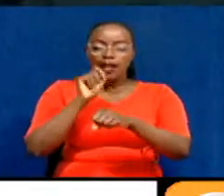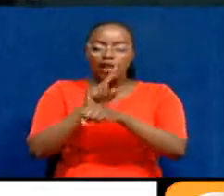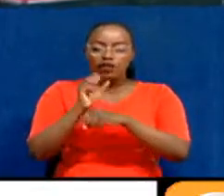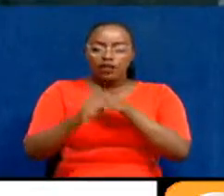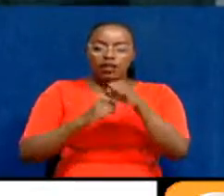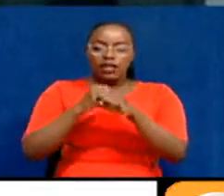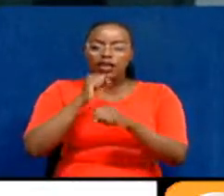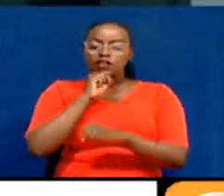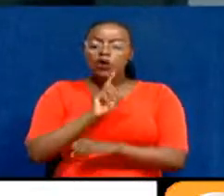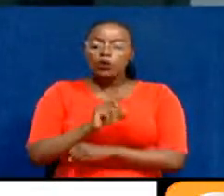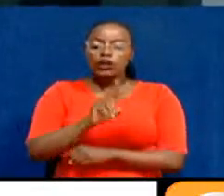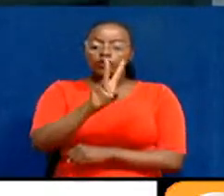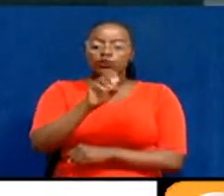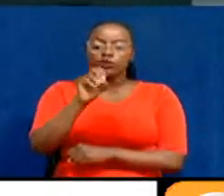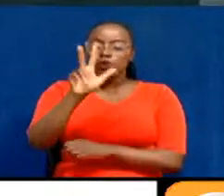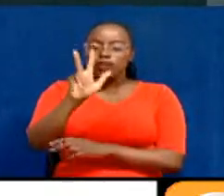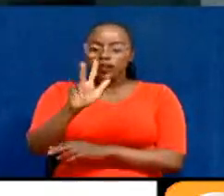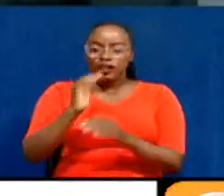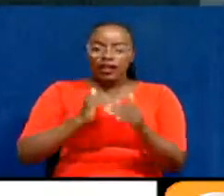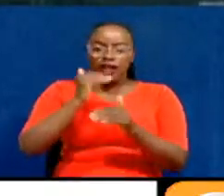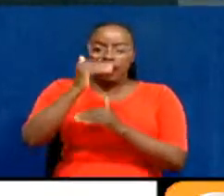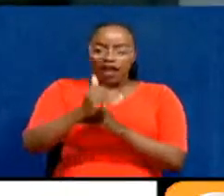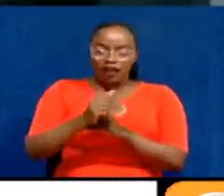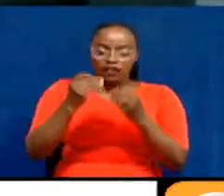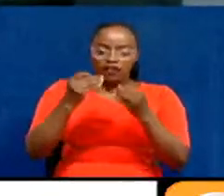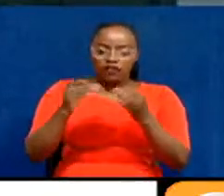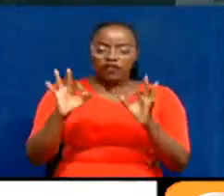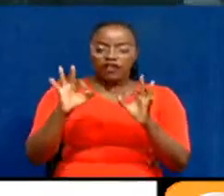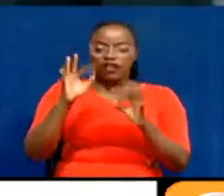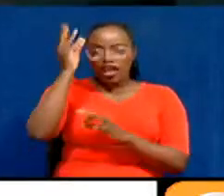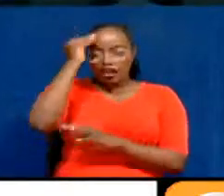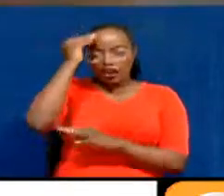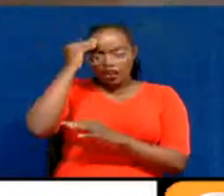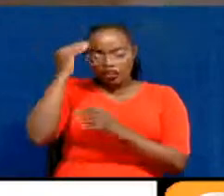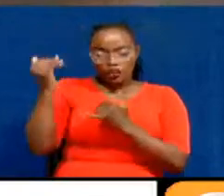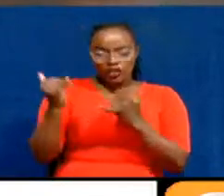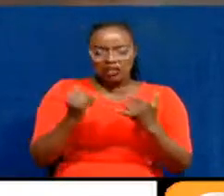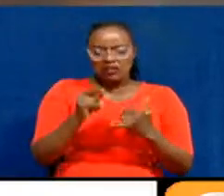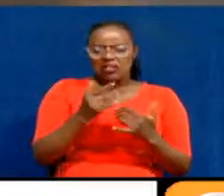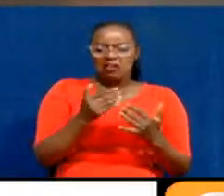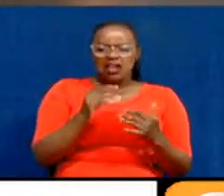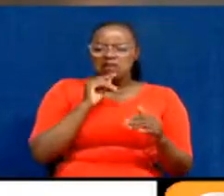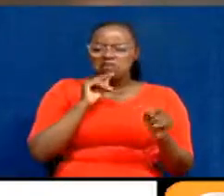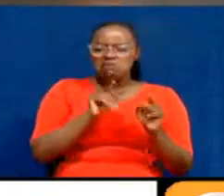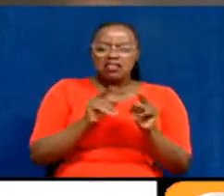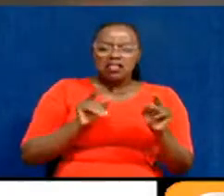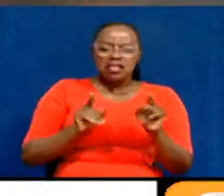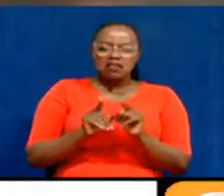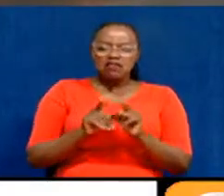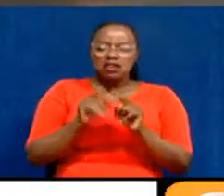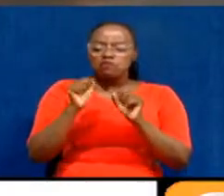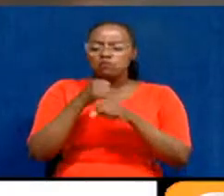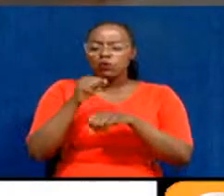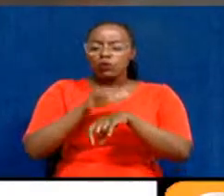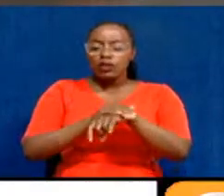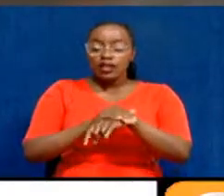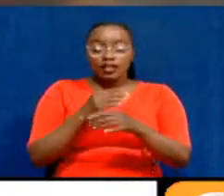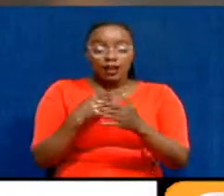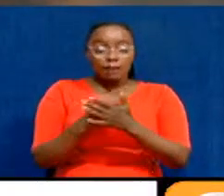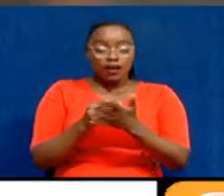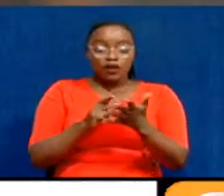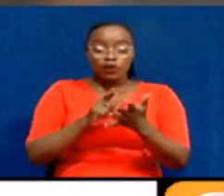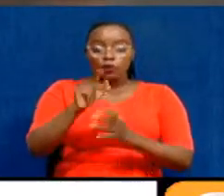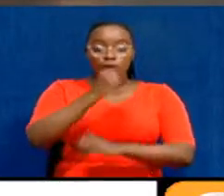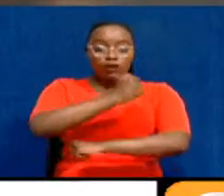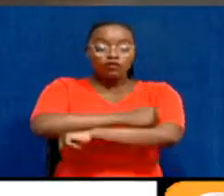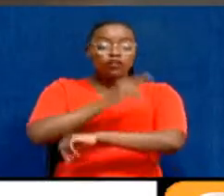old in 2003, after the free primary education was introduced. Before that, him and his siblings were unable to afford school fees.